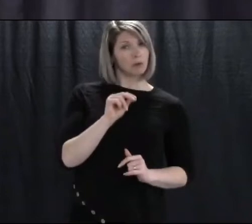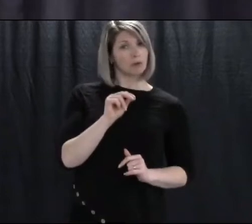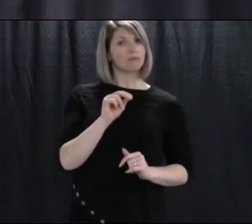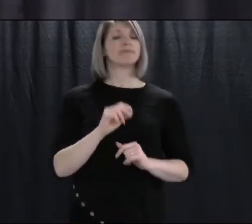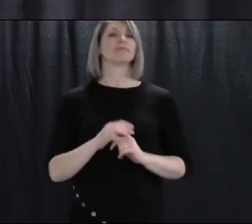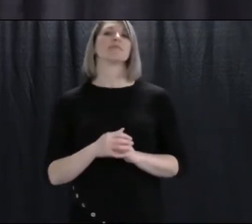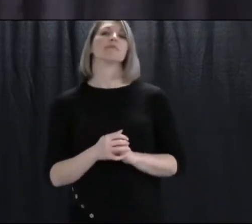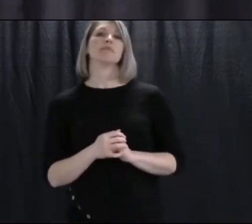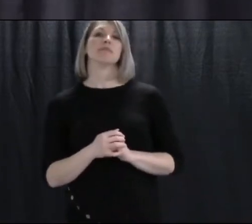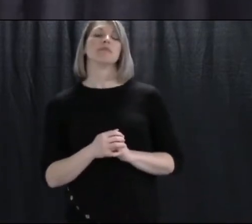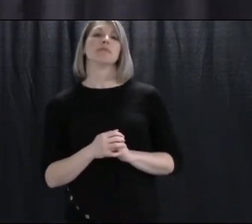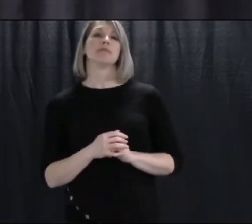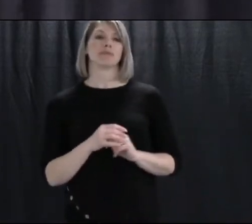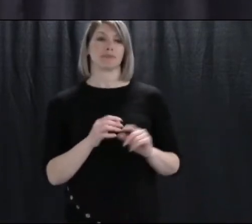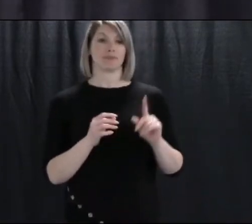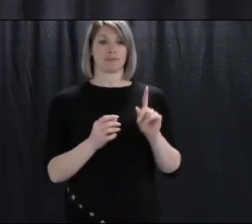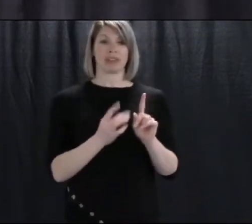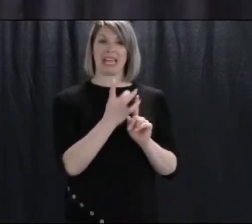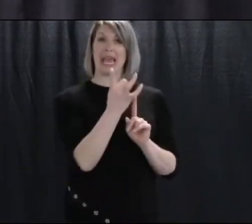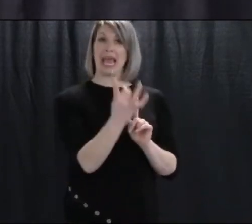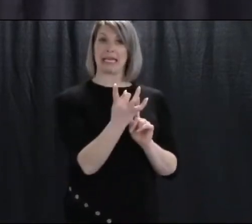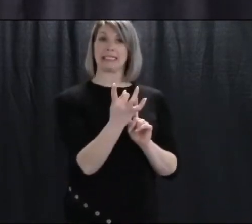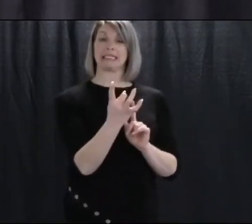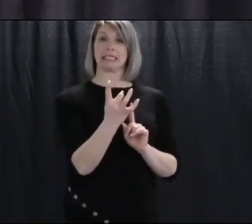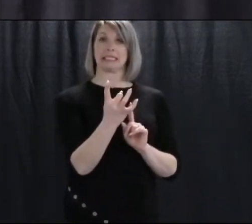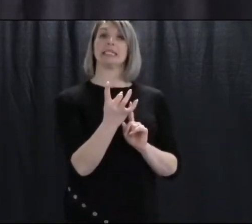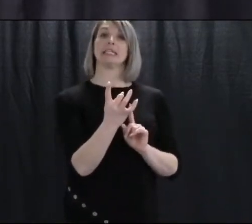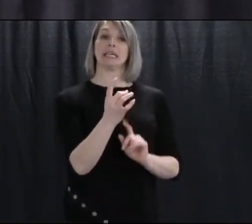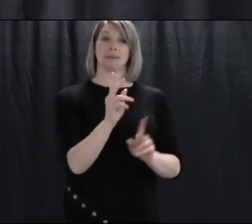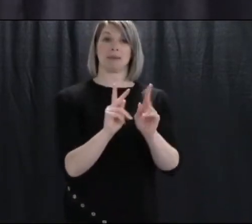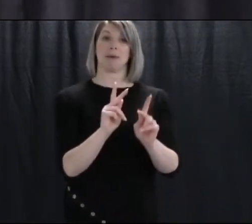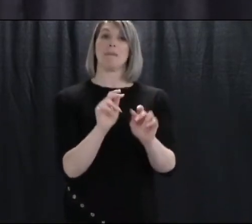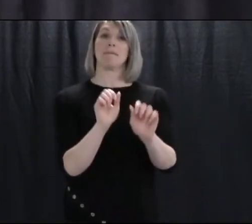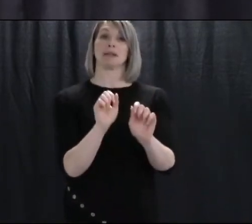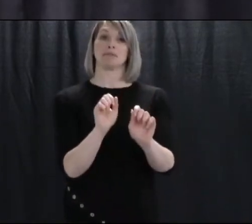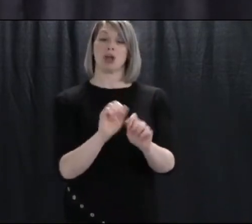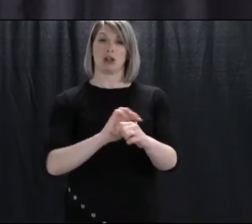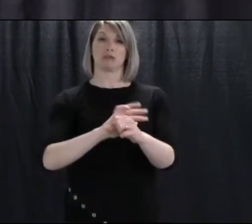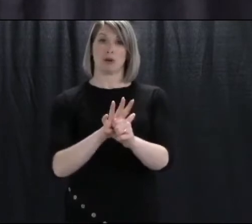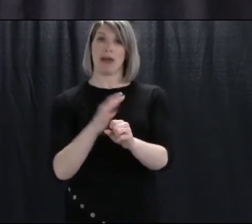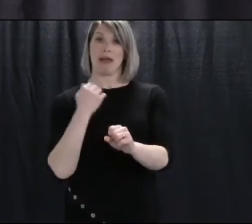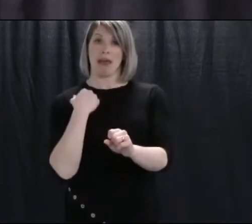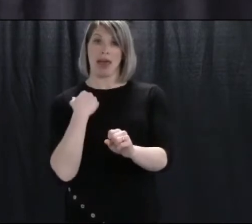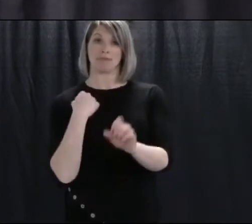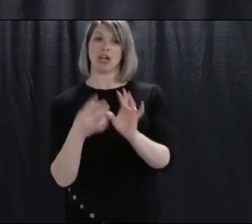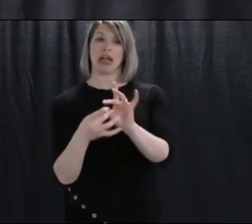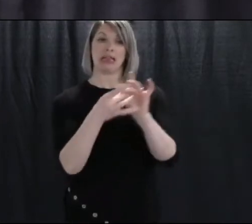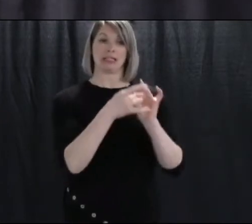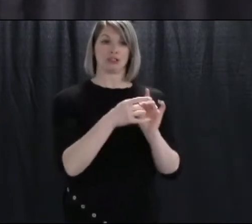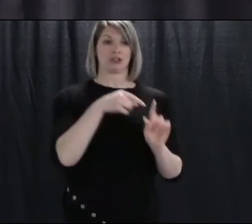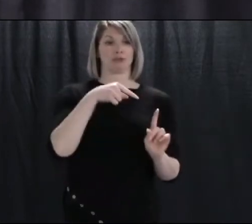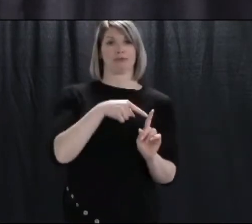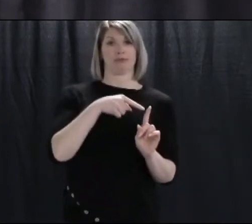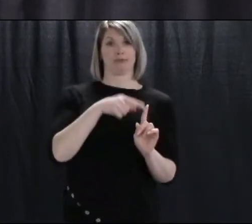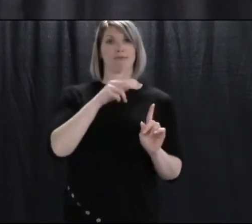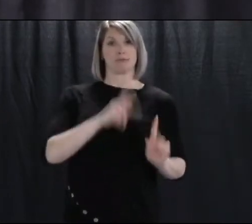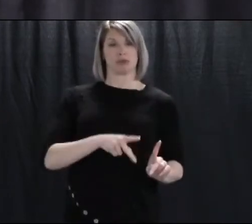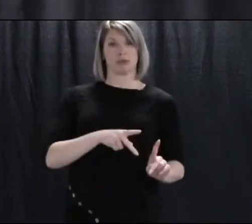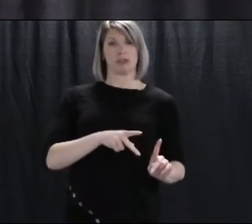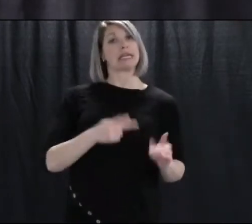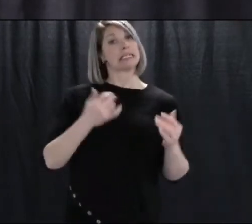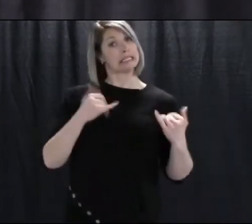So there were 8 cases that were linked to another positive case. Again, that investigation is ongoing at the moment, so I